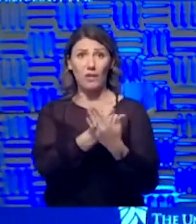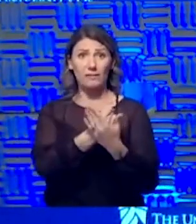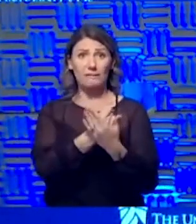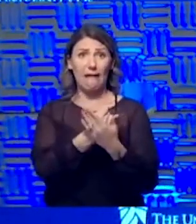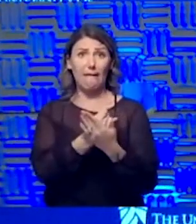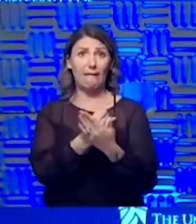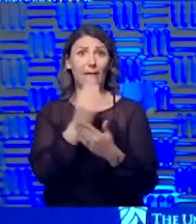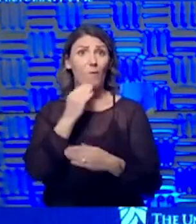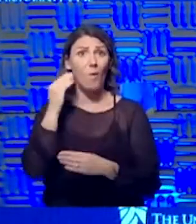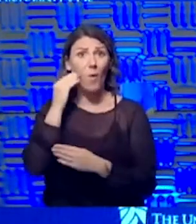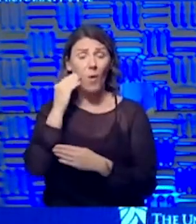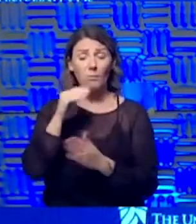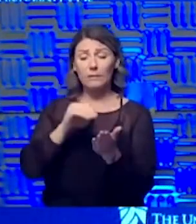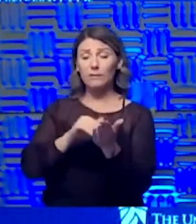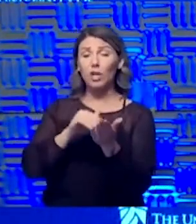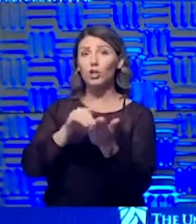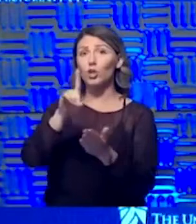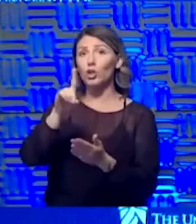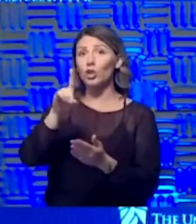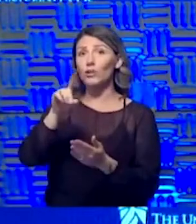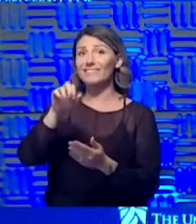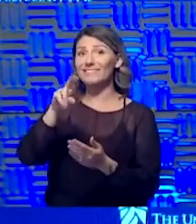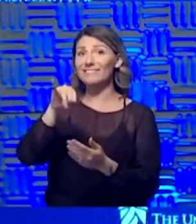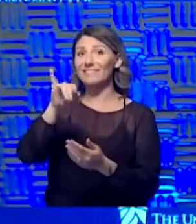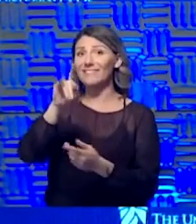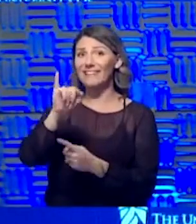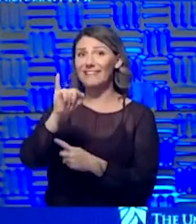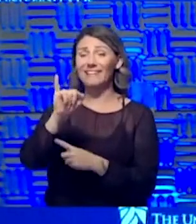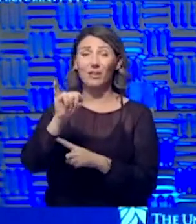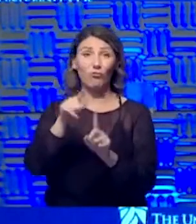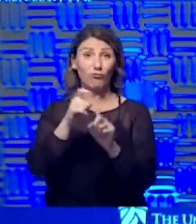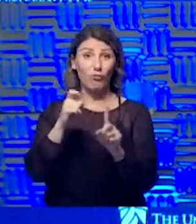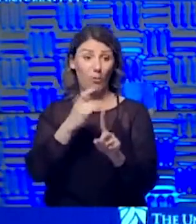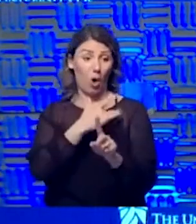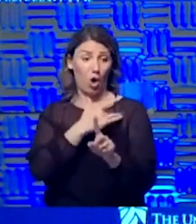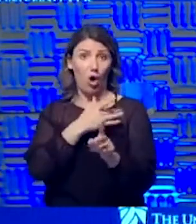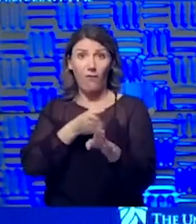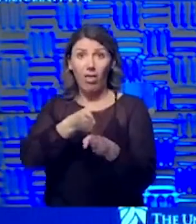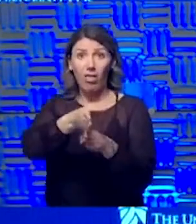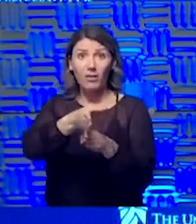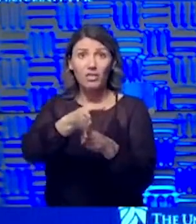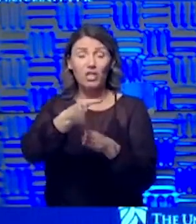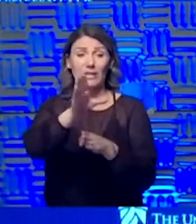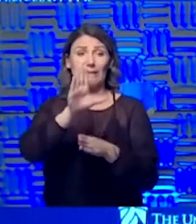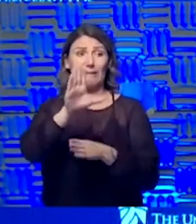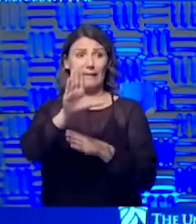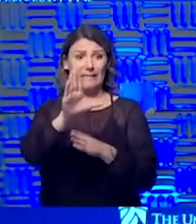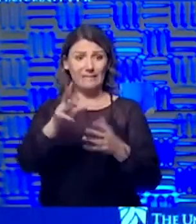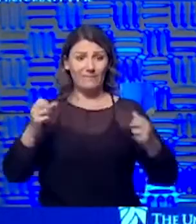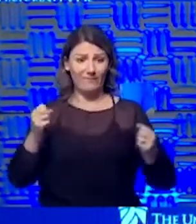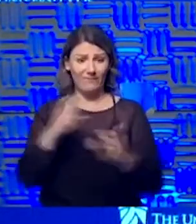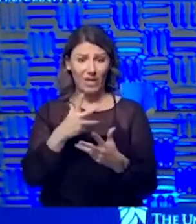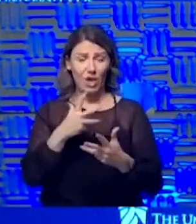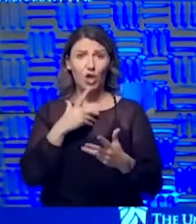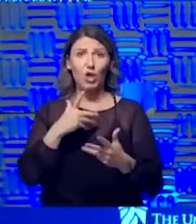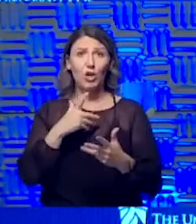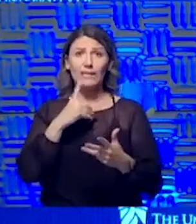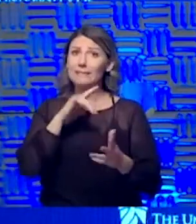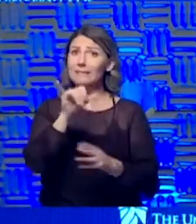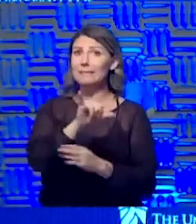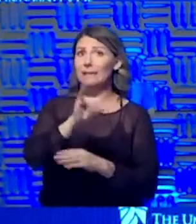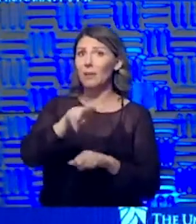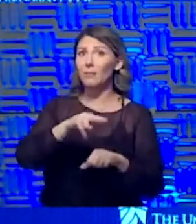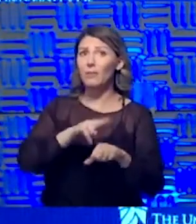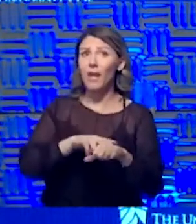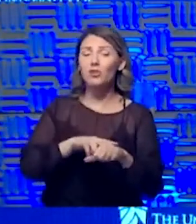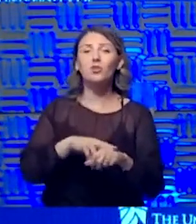Dendy was here last week from cardiology and described his fear, and it's reflected nationally that people are having not